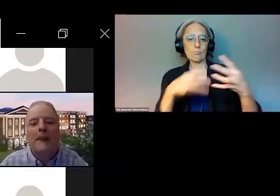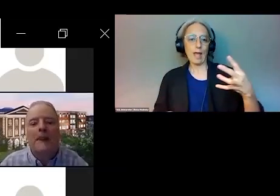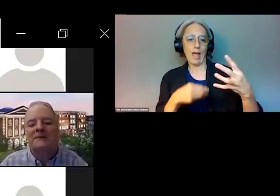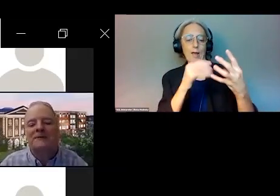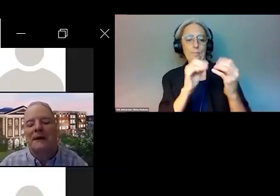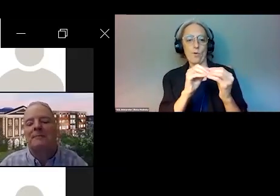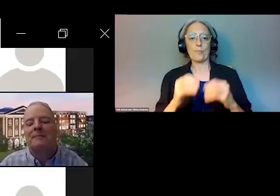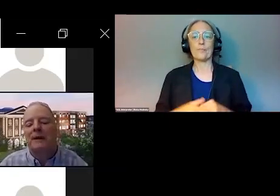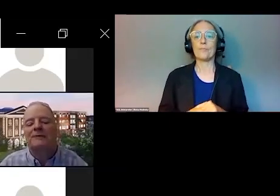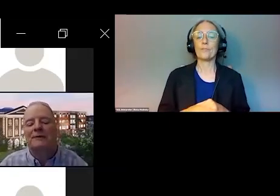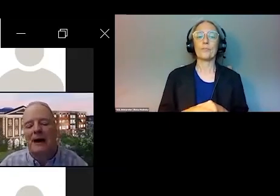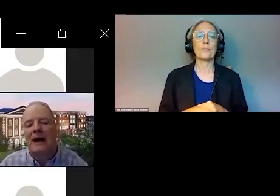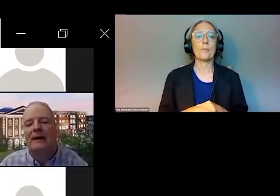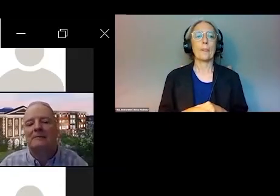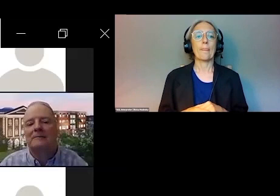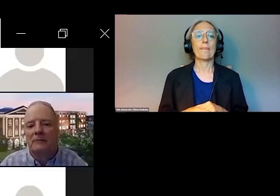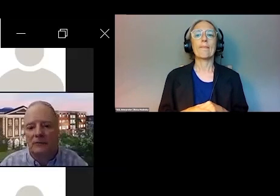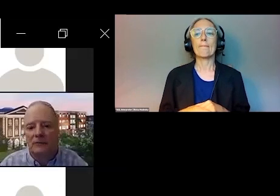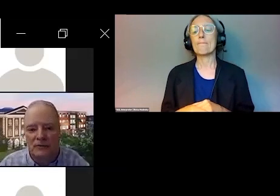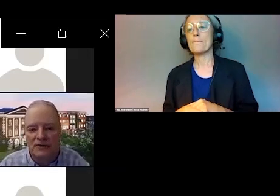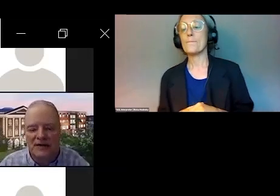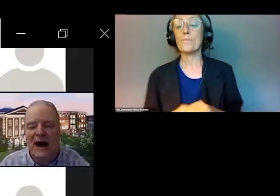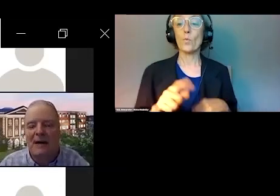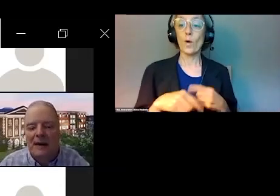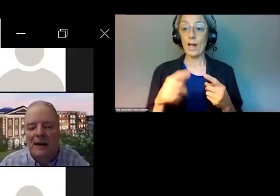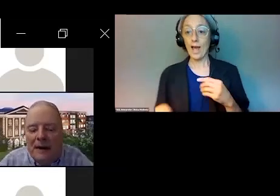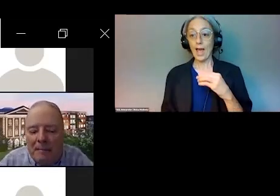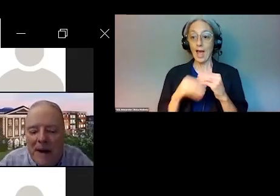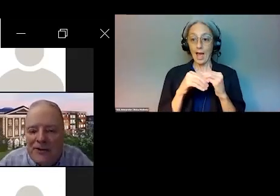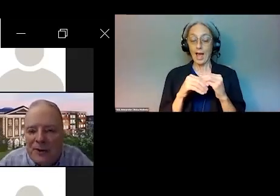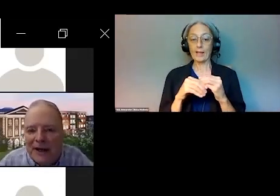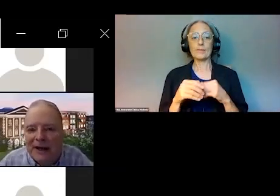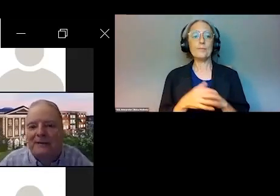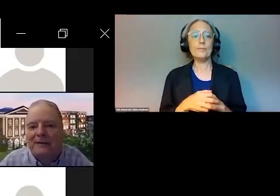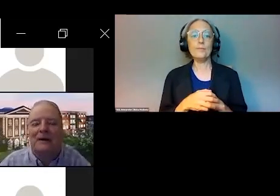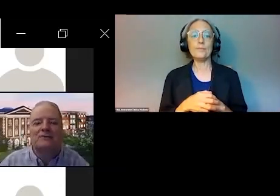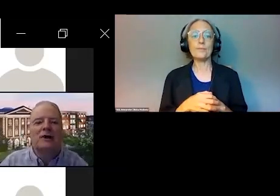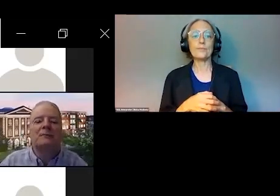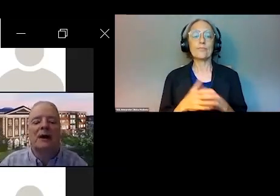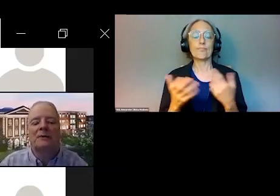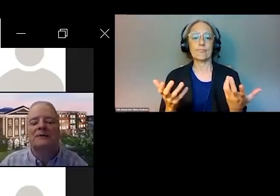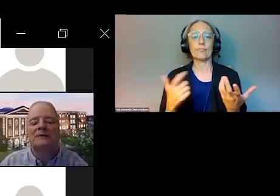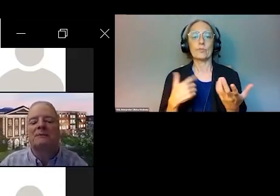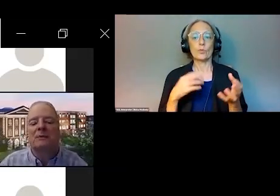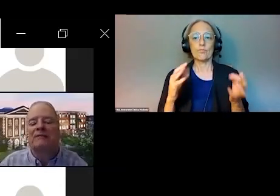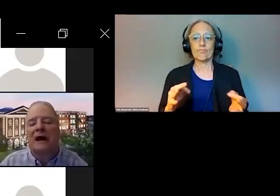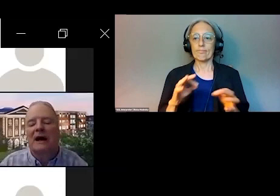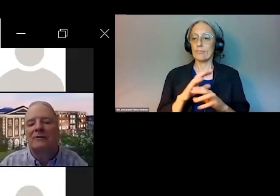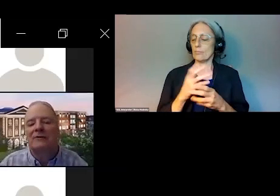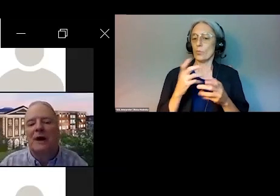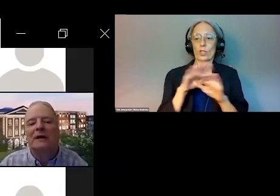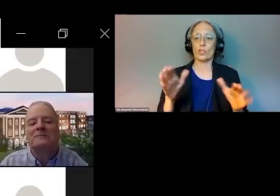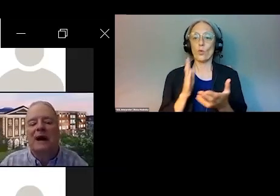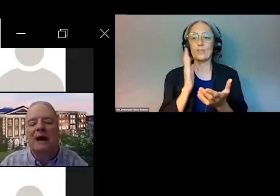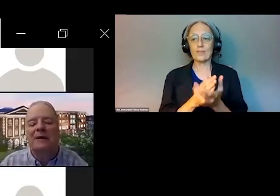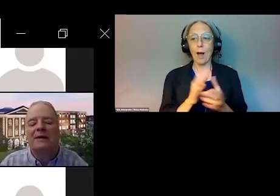something, we have worked to make a point to not stop measuring it and jump around much.